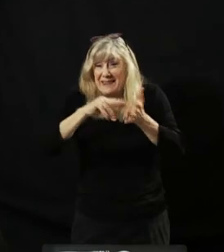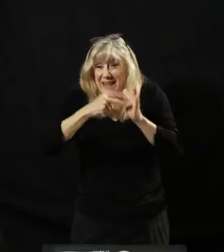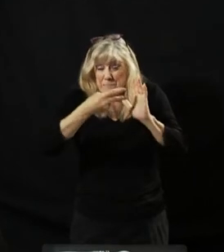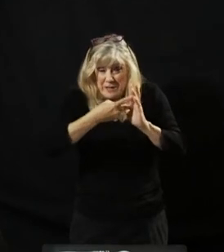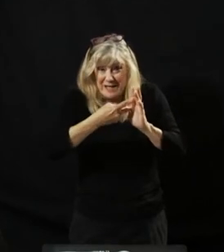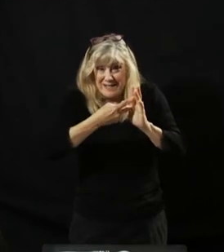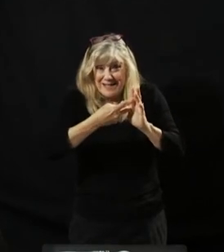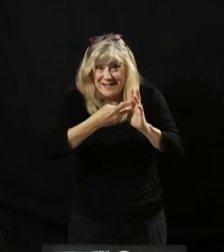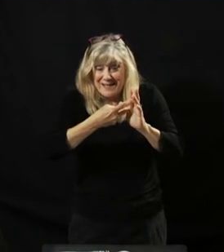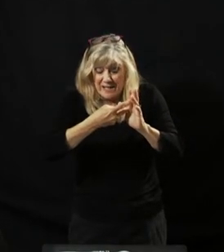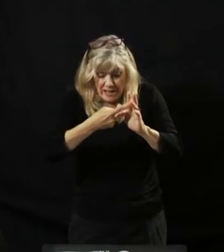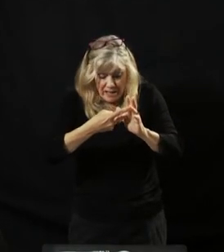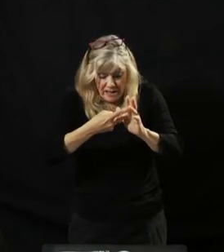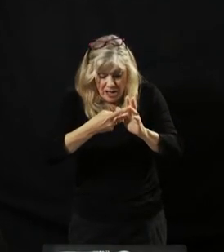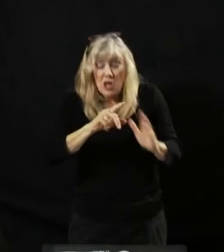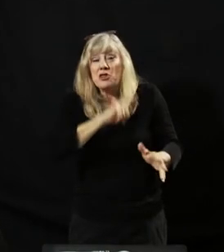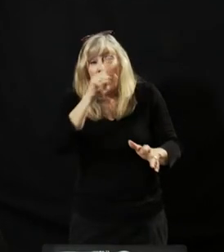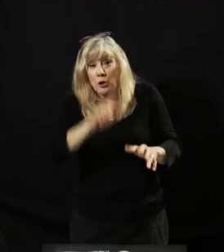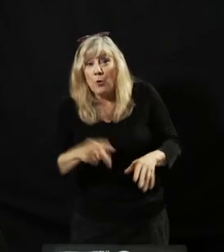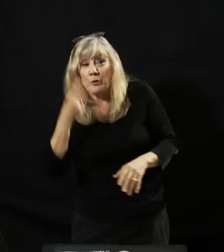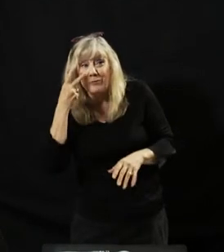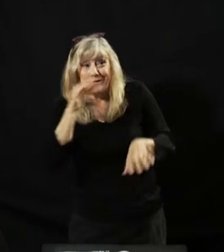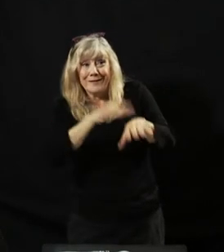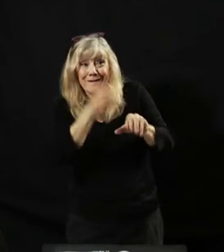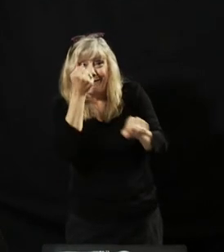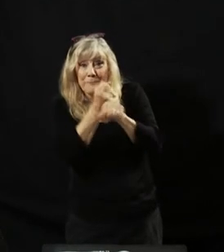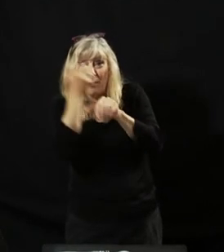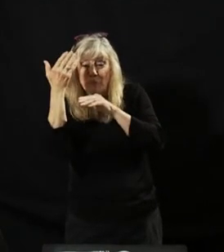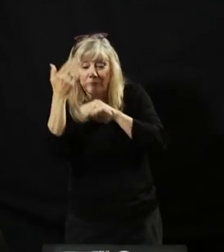the mountain the Lord will see."